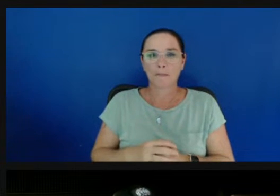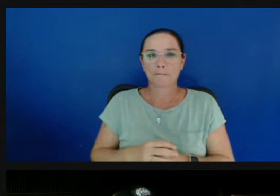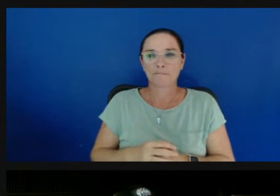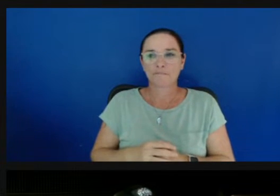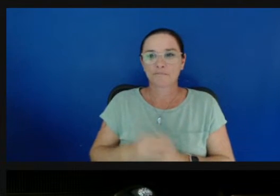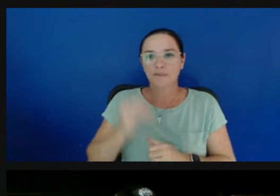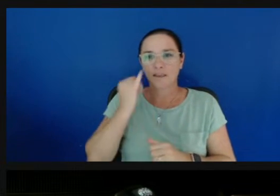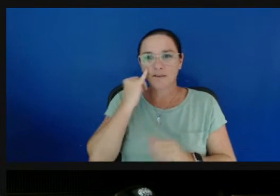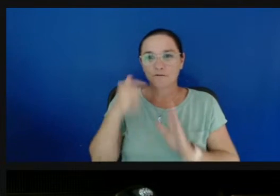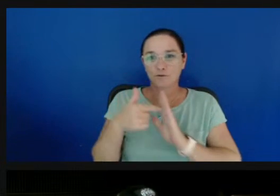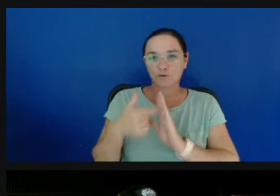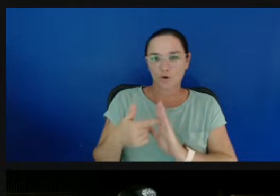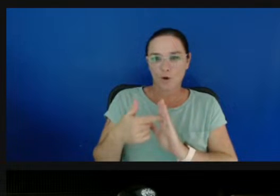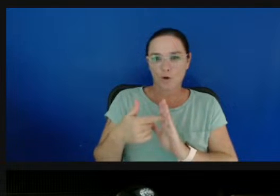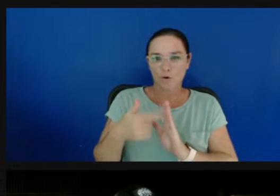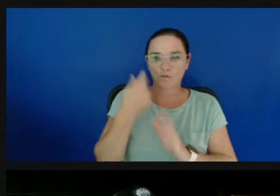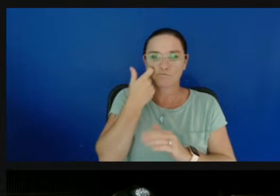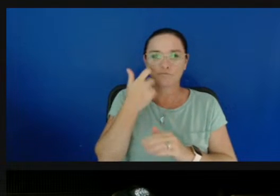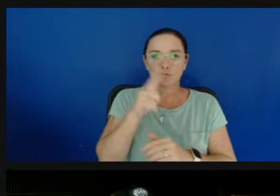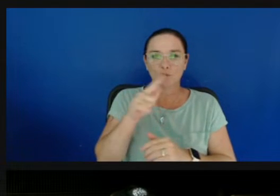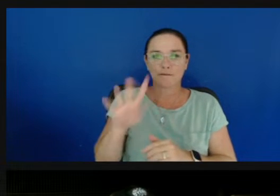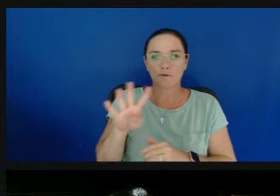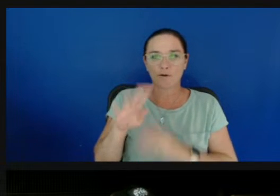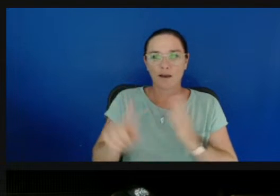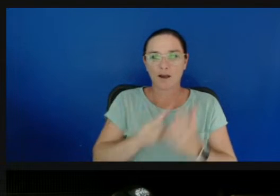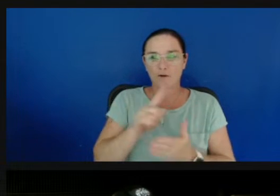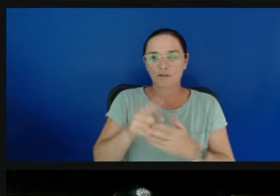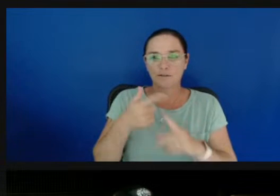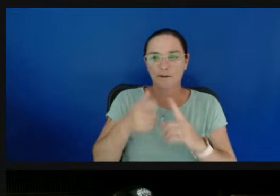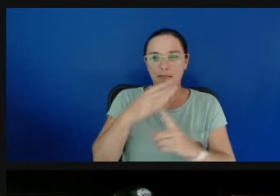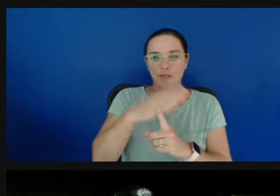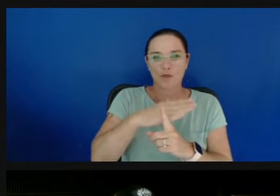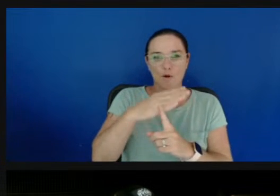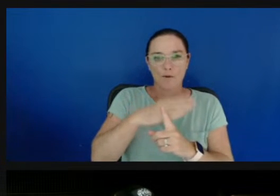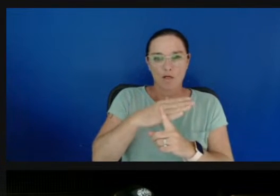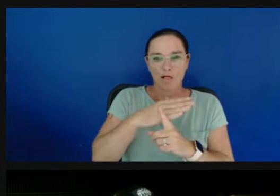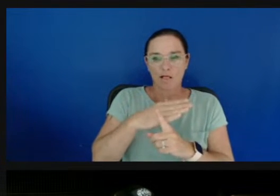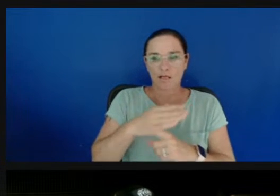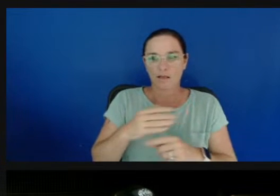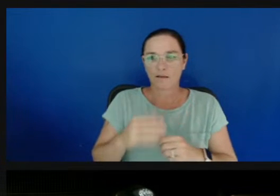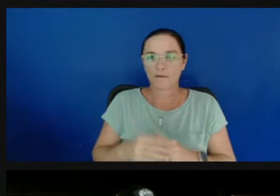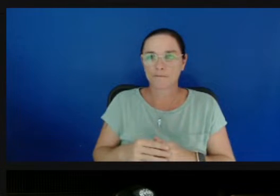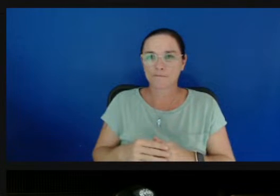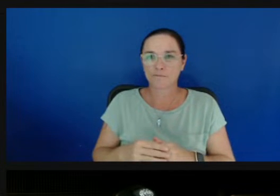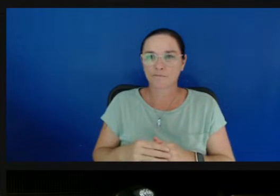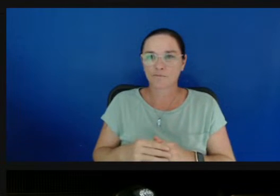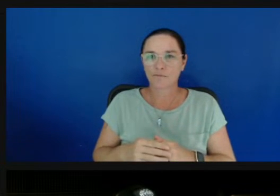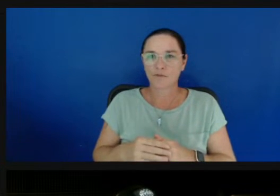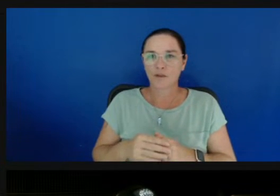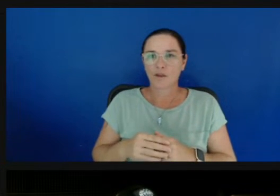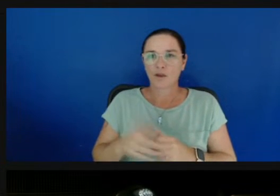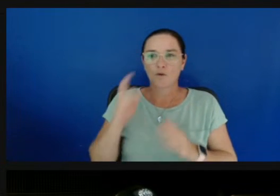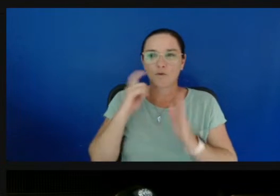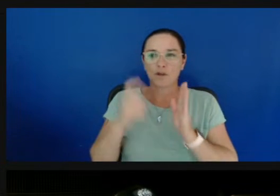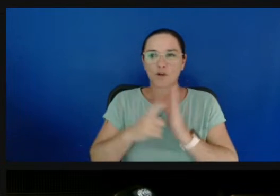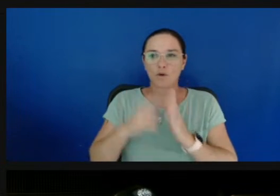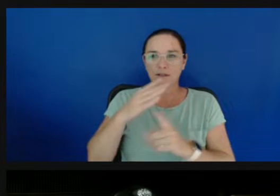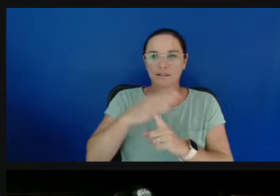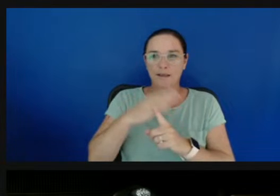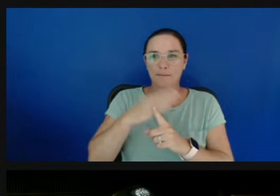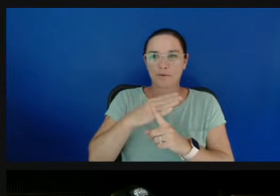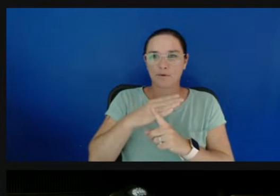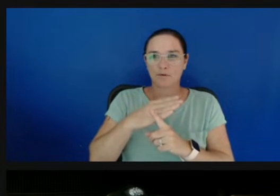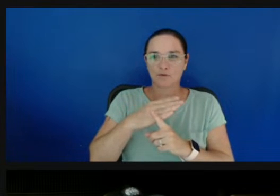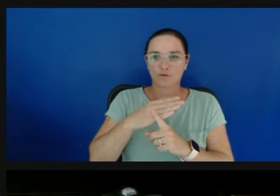to the last 24 hours from the thermal camera, you'll now notice back on the right side is this temperature scale, which is giving